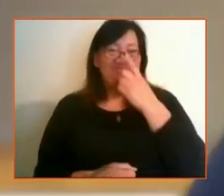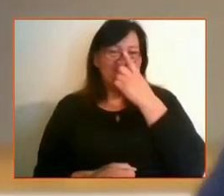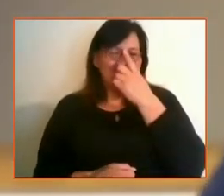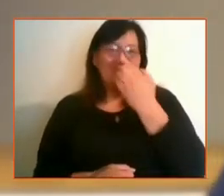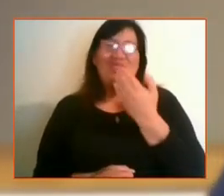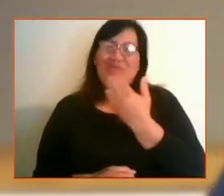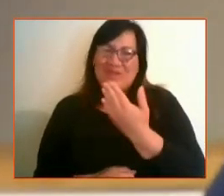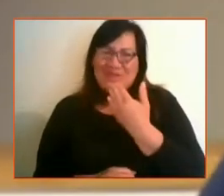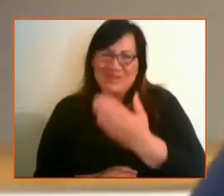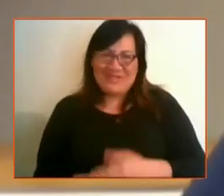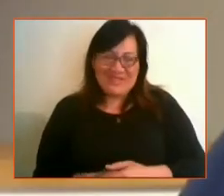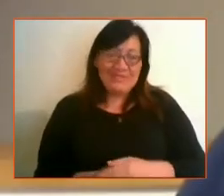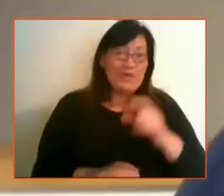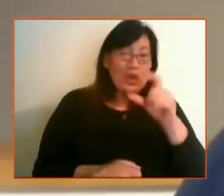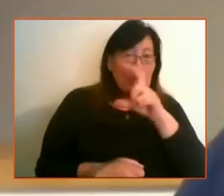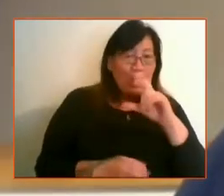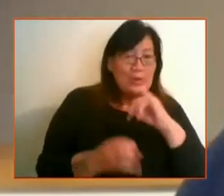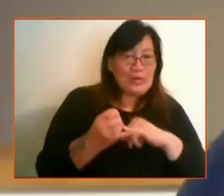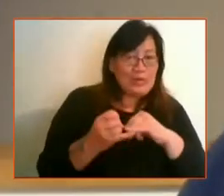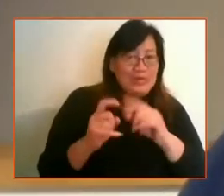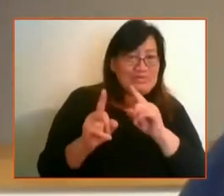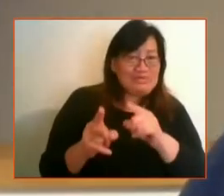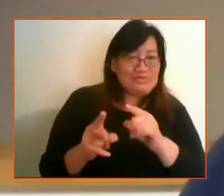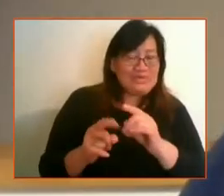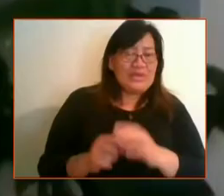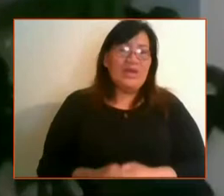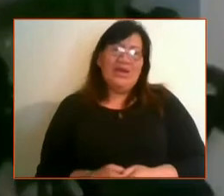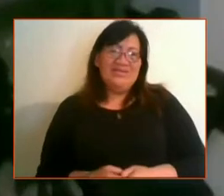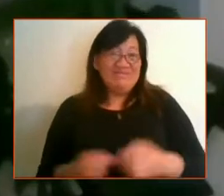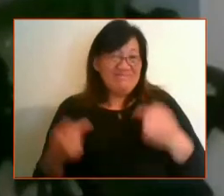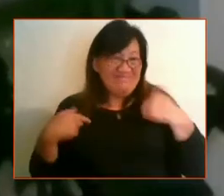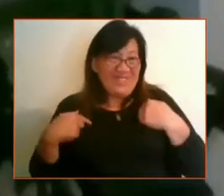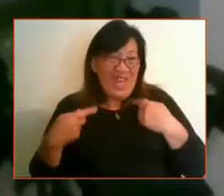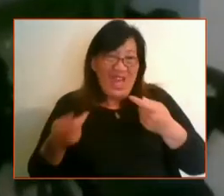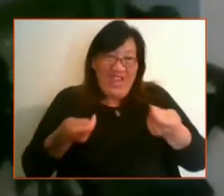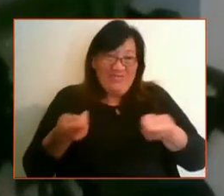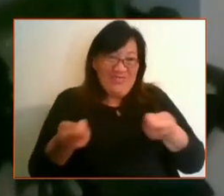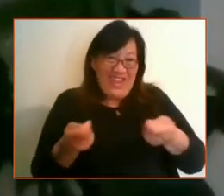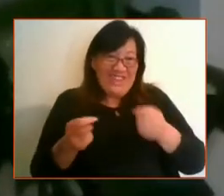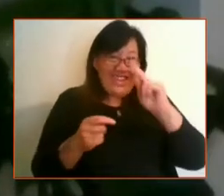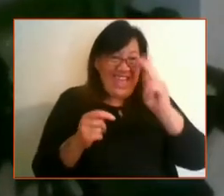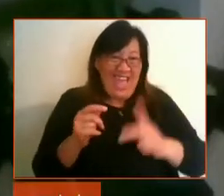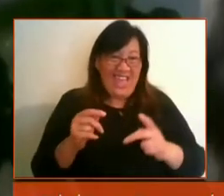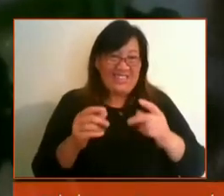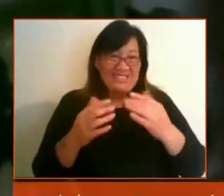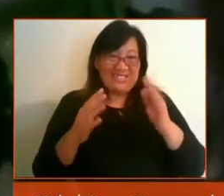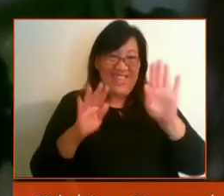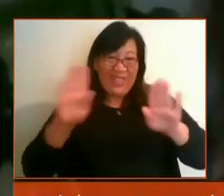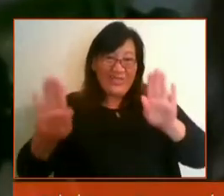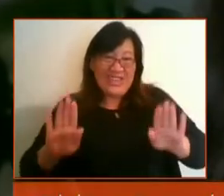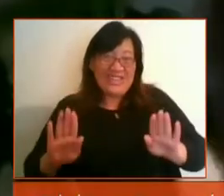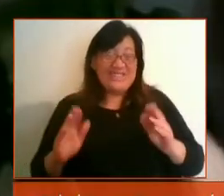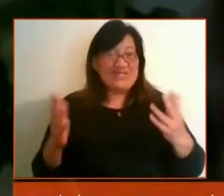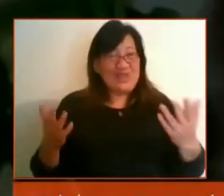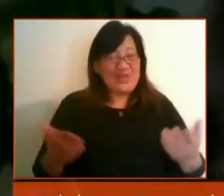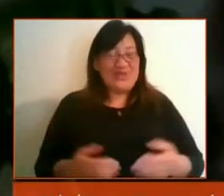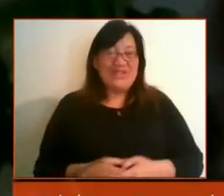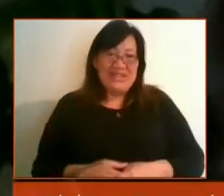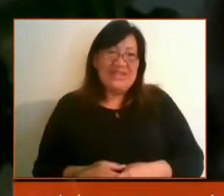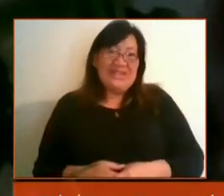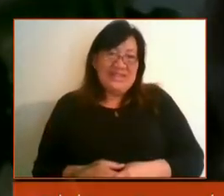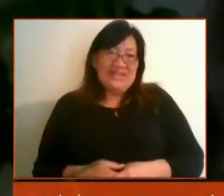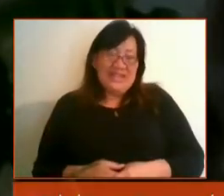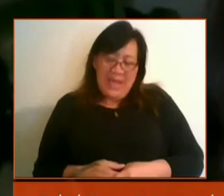Thank you for that. Chlöe Swarbrick. I used to run an art gallery, so I won't claim that. I mean, I could